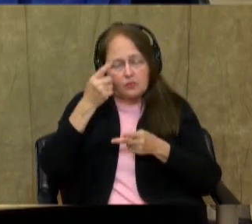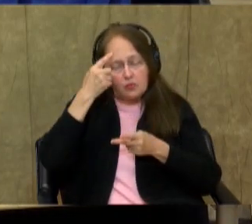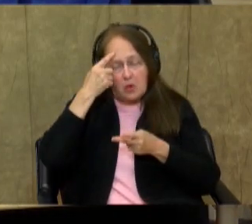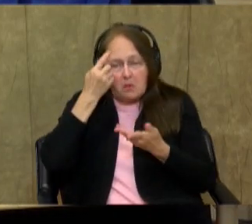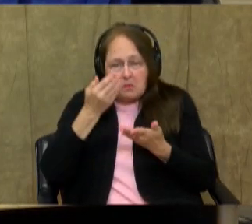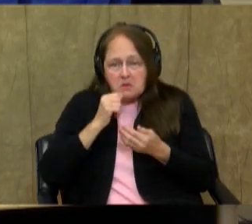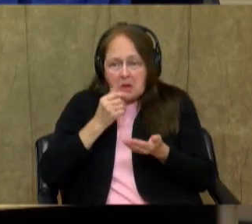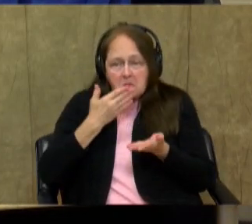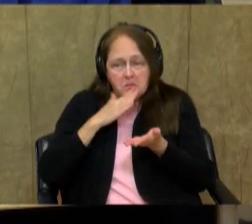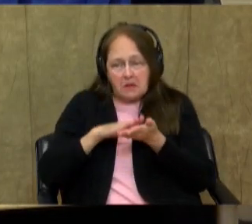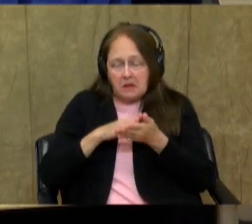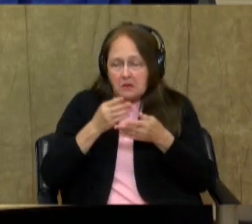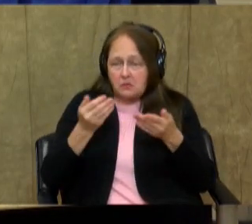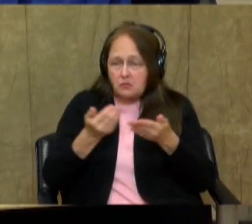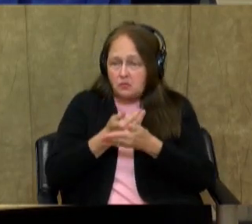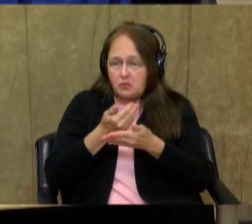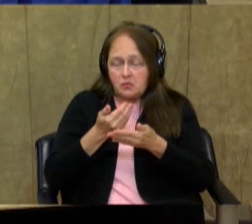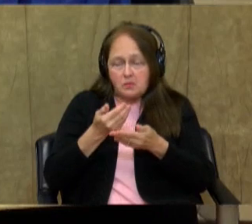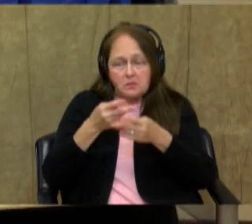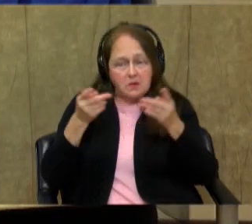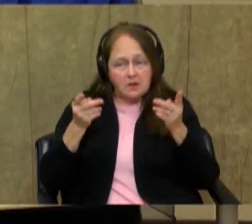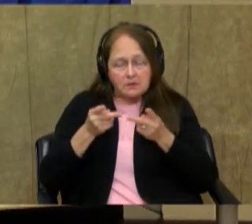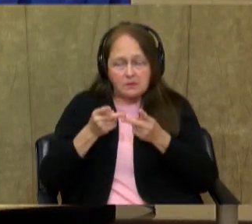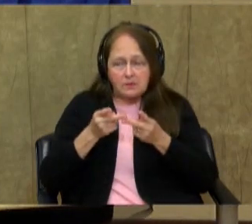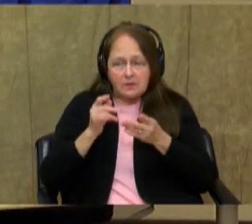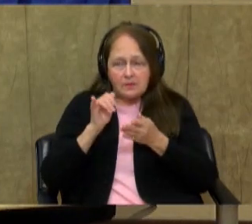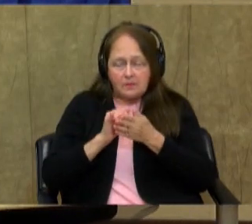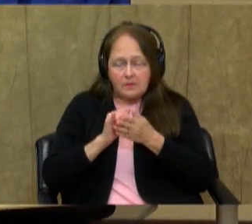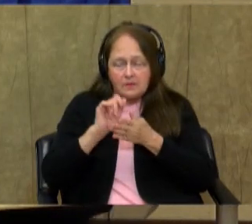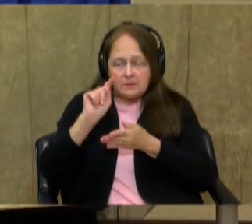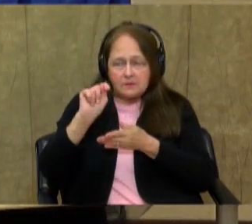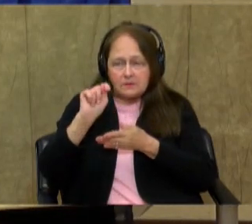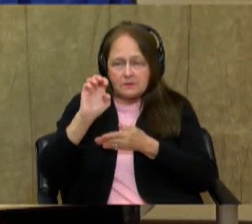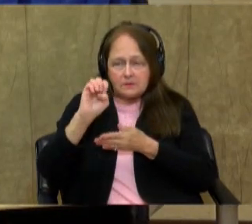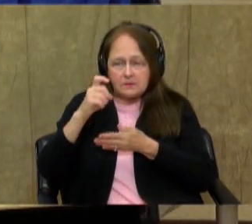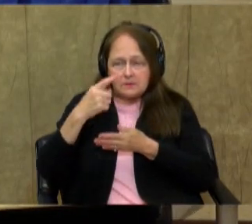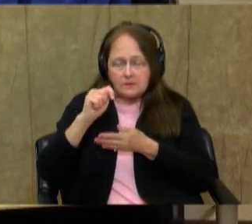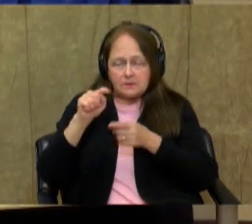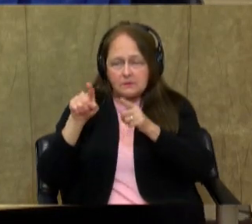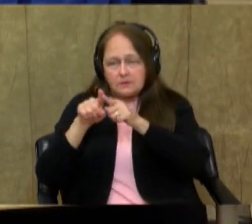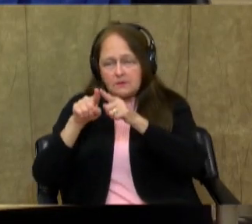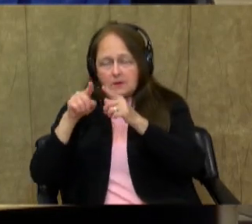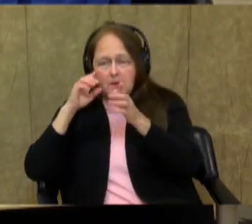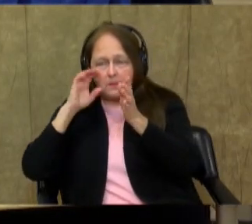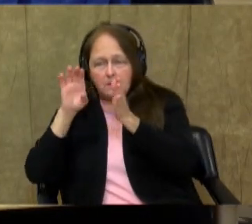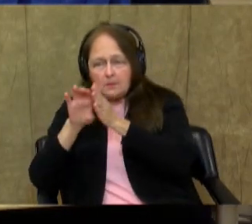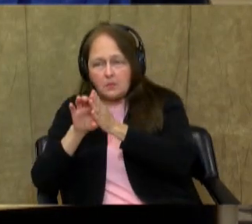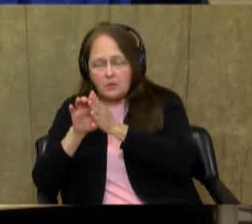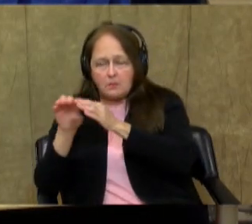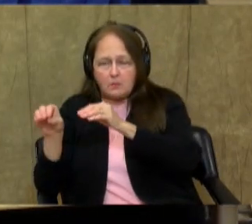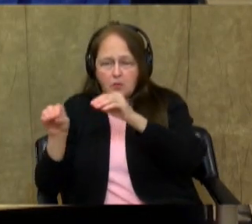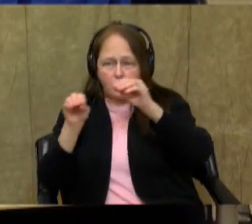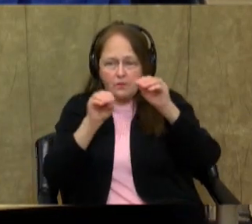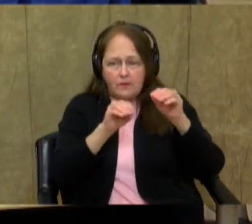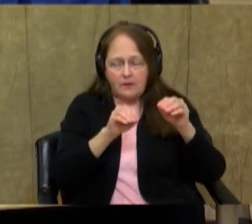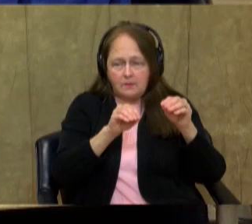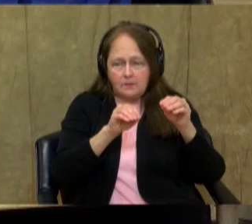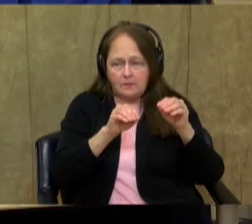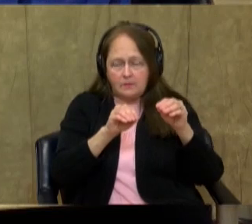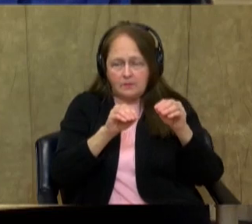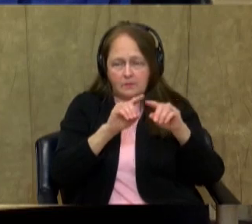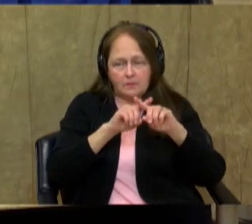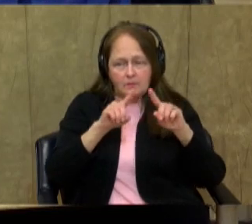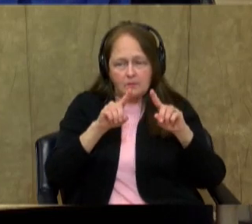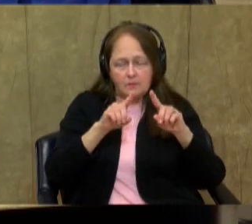thought. So in comparison, this text is similar to the picture because they are moving,